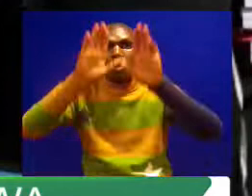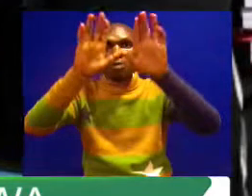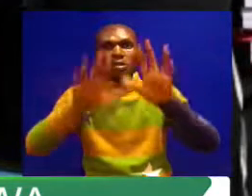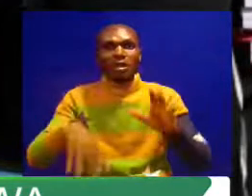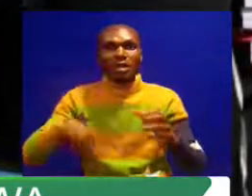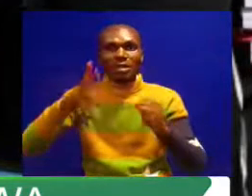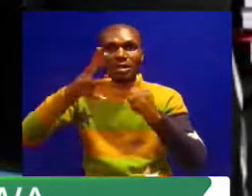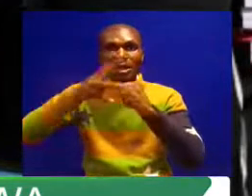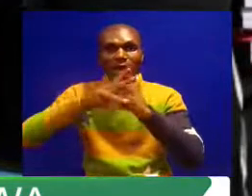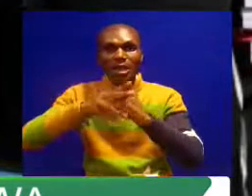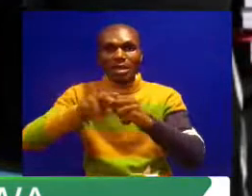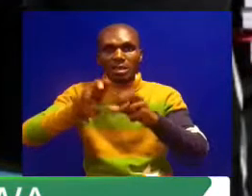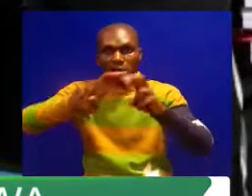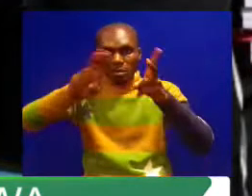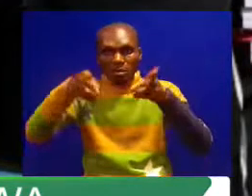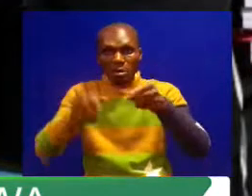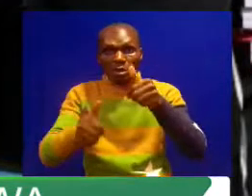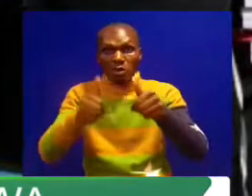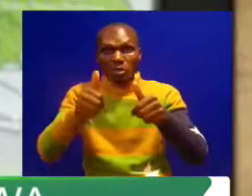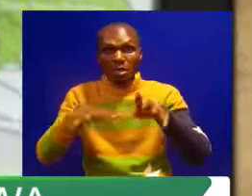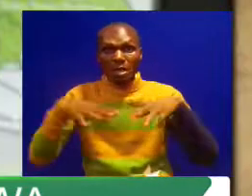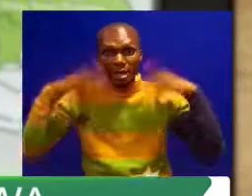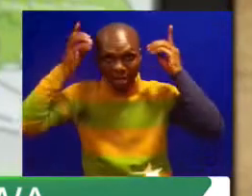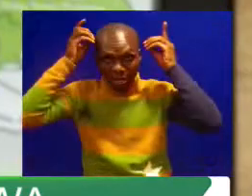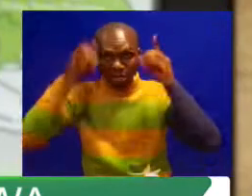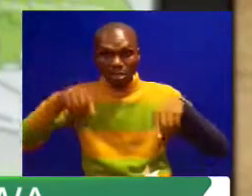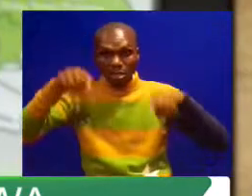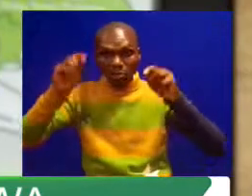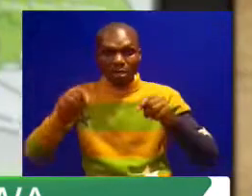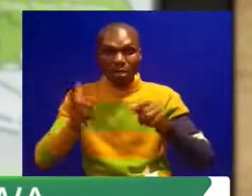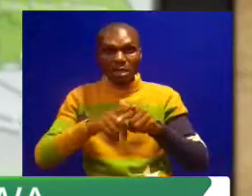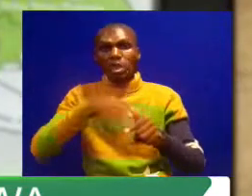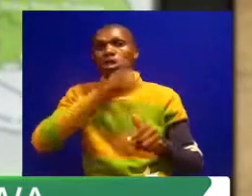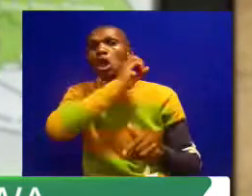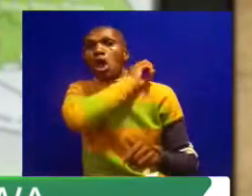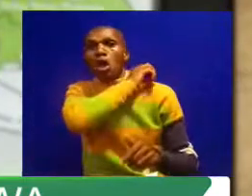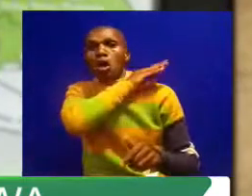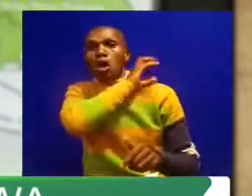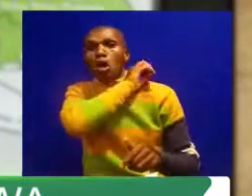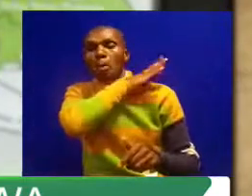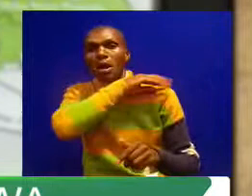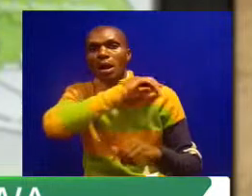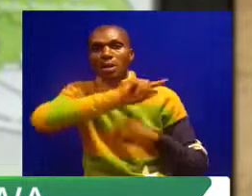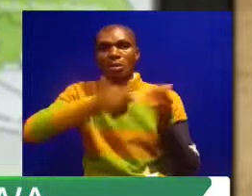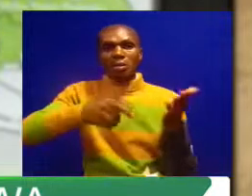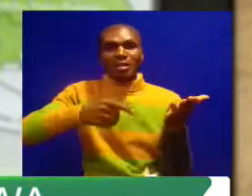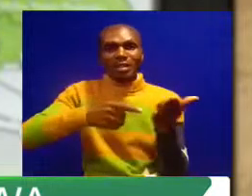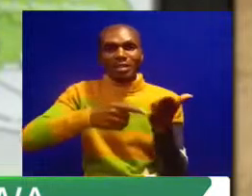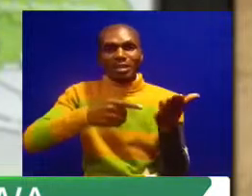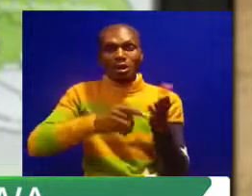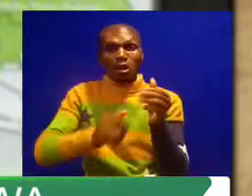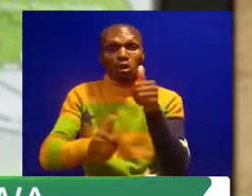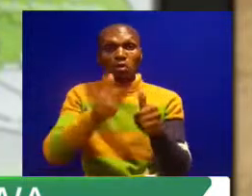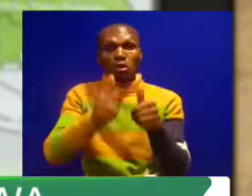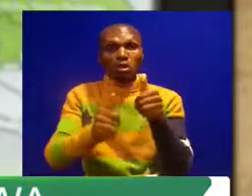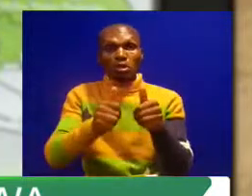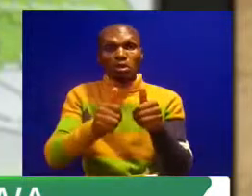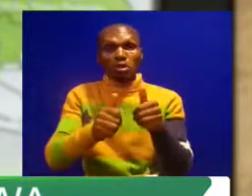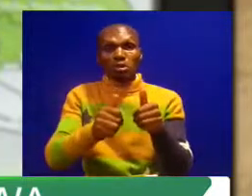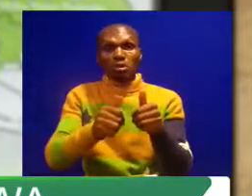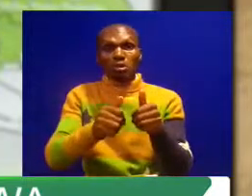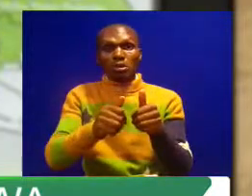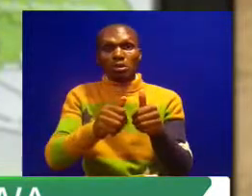ebyebya irera okuna cha kwalero okwe murungania igoro ya technology ya tumegete na